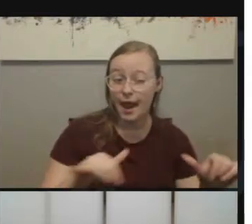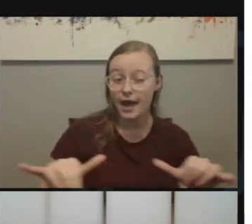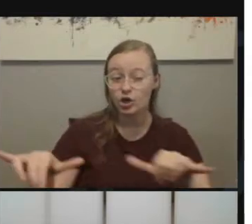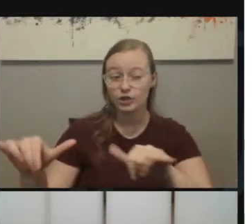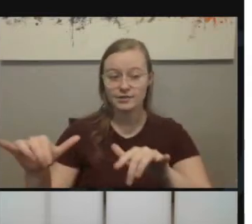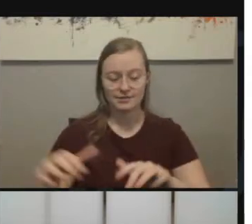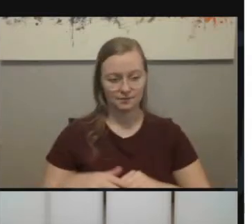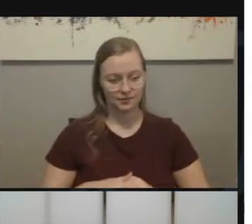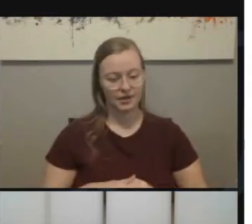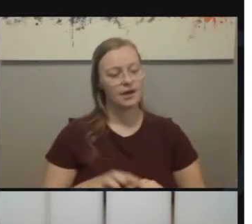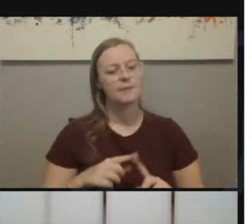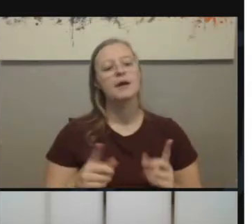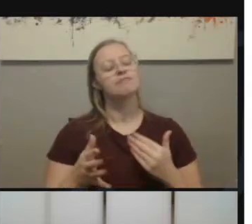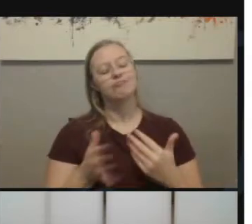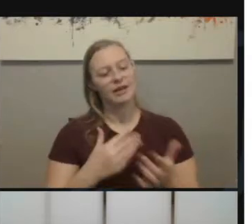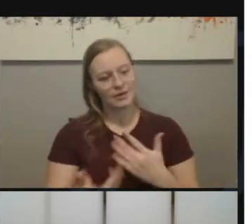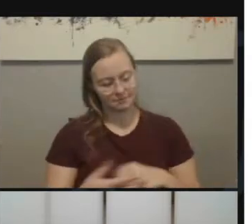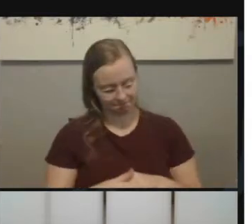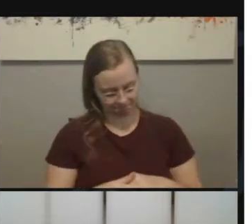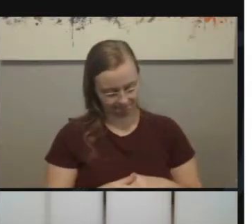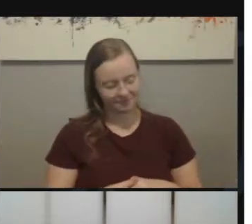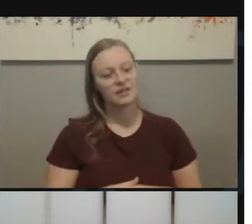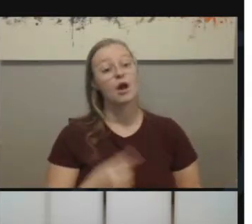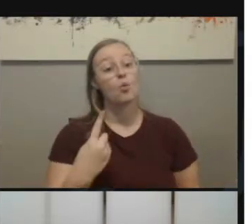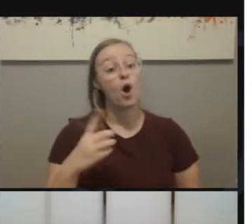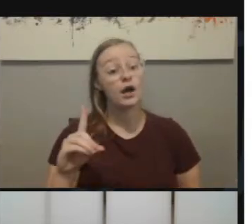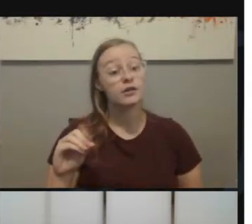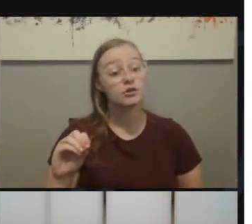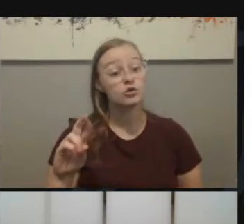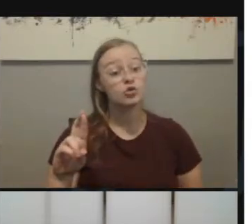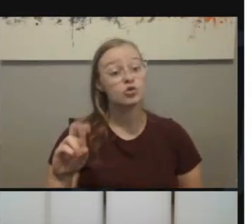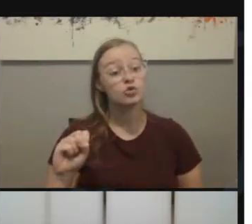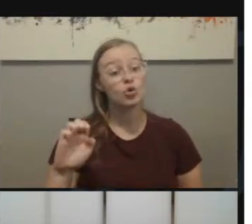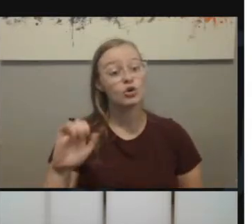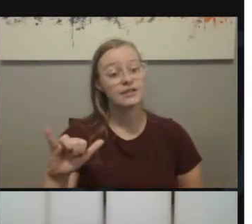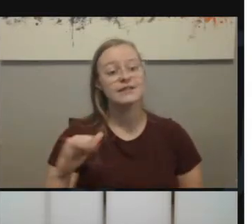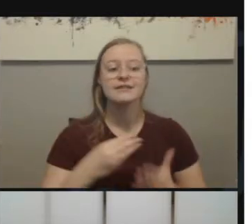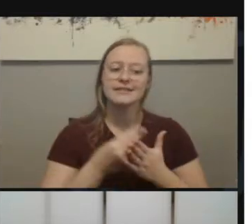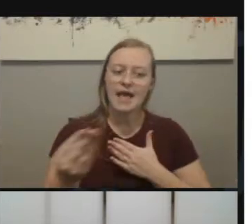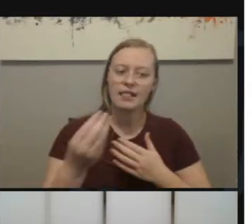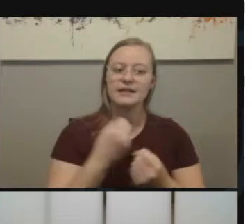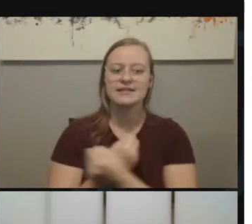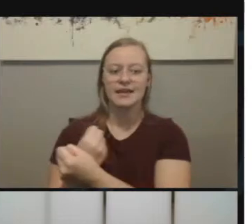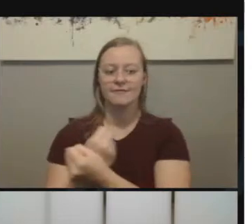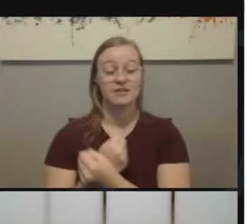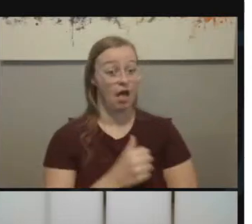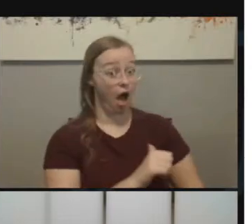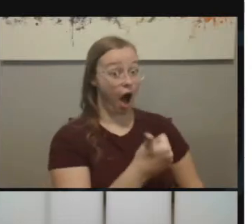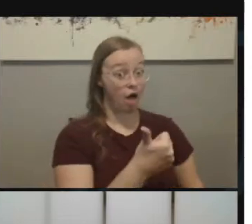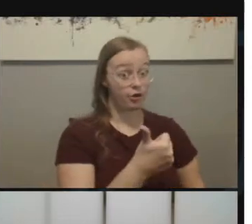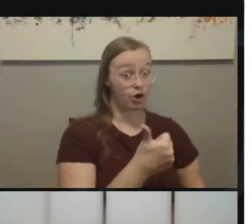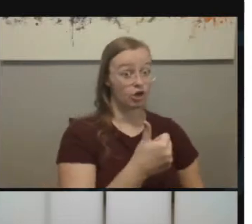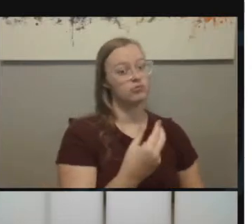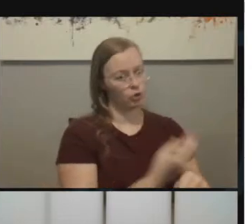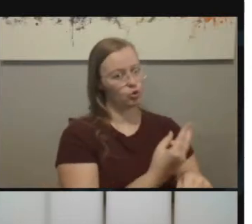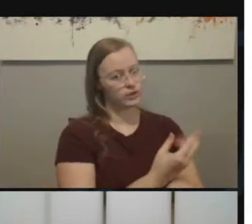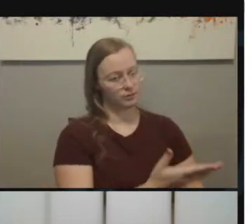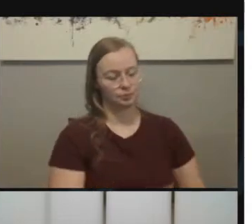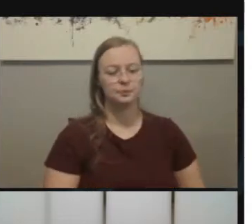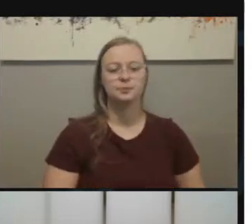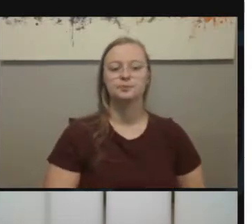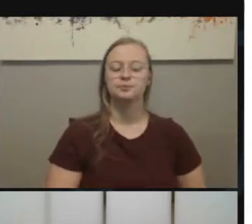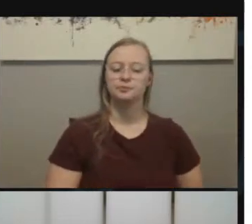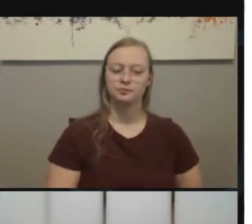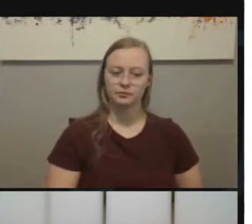But in any case, one Dorsey selling slaves, another Dorsey manumitting them. These were